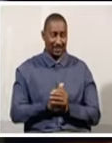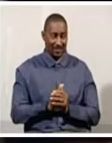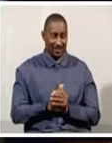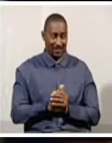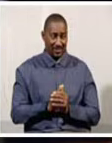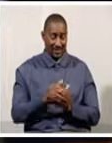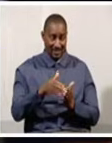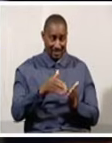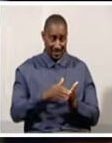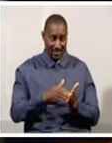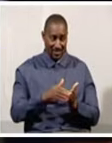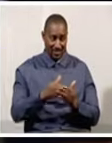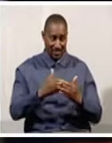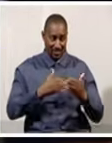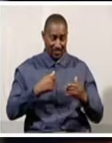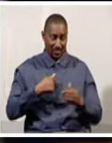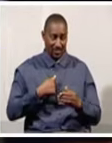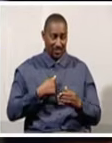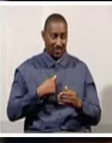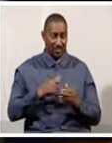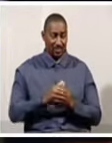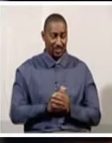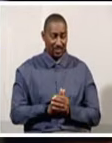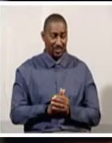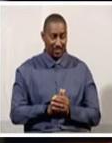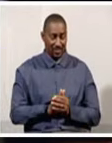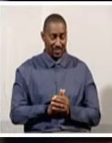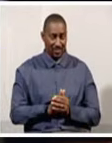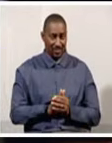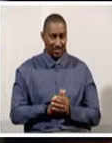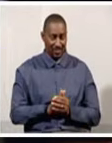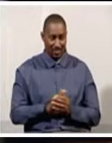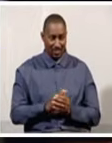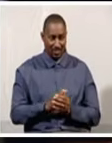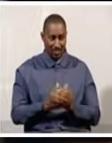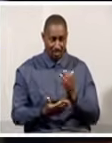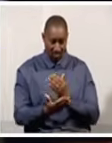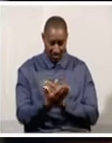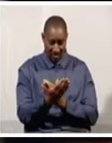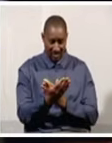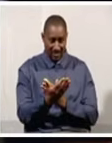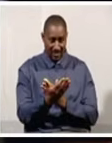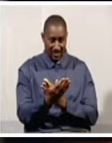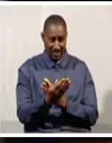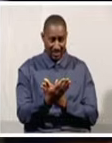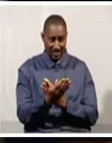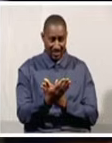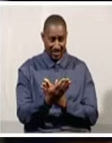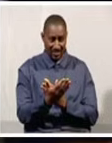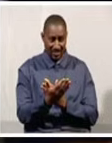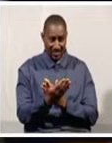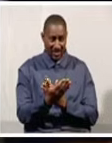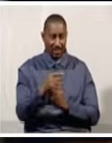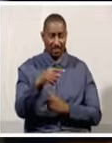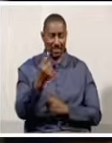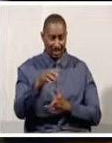me. And I didn't end up coming to work on the Sunday, though. But I was here early Monday morning for Good Morning Namibia. Mm. I thought I was actually okay, I